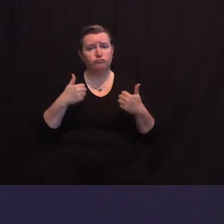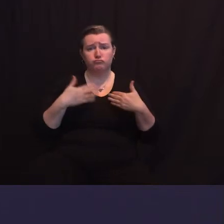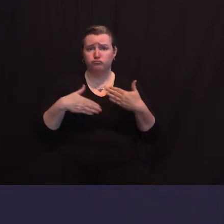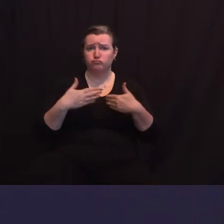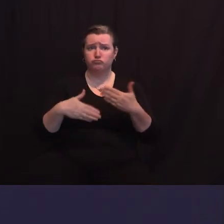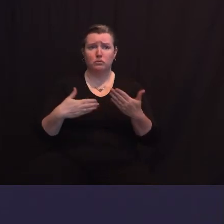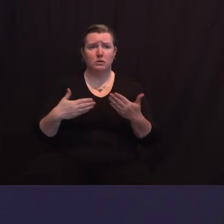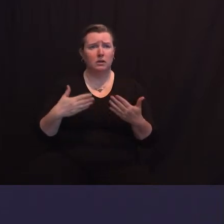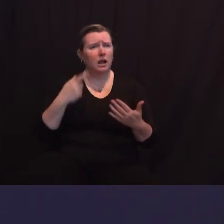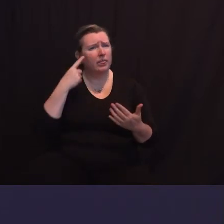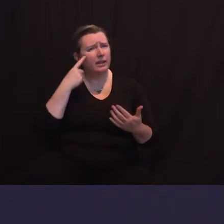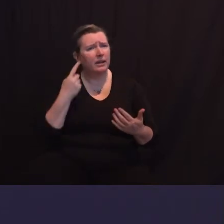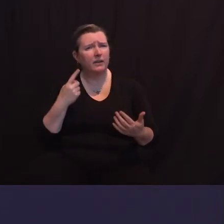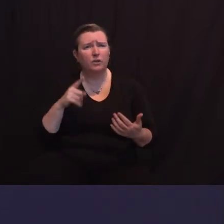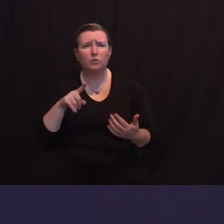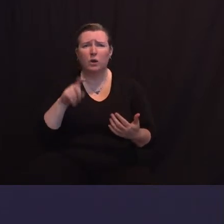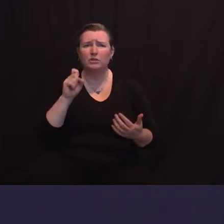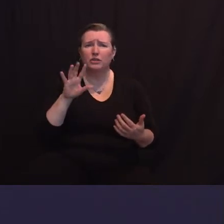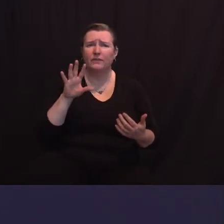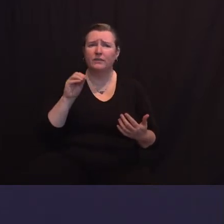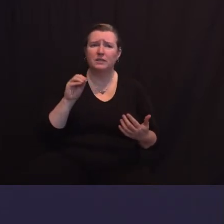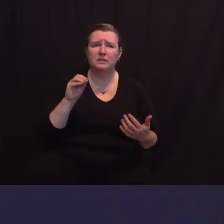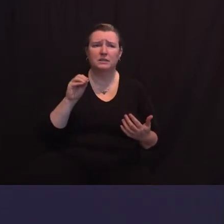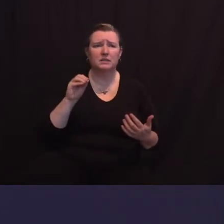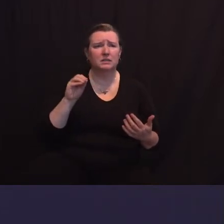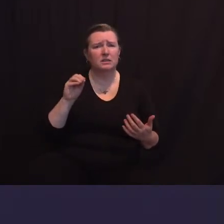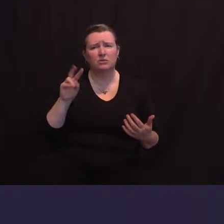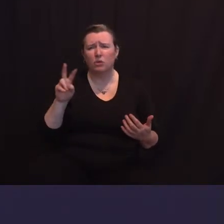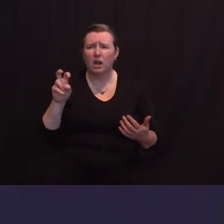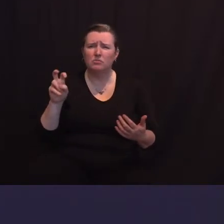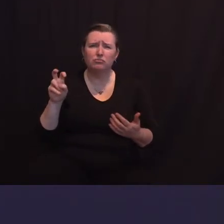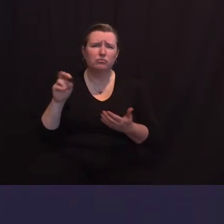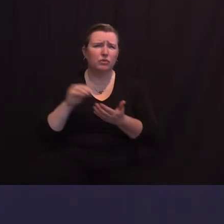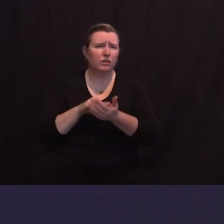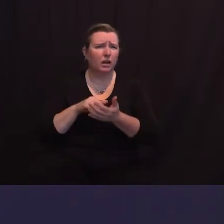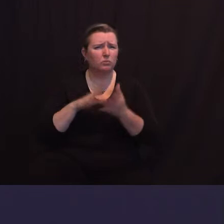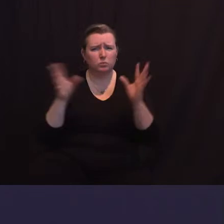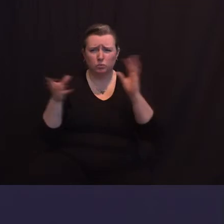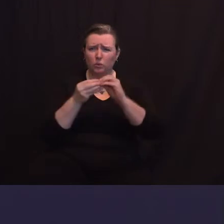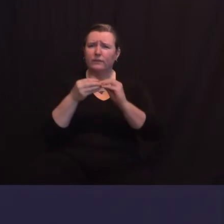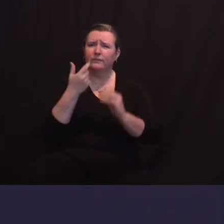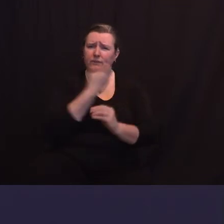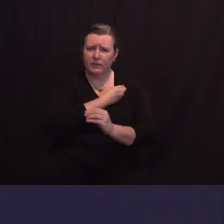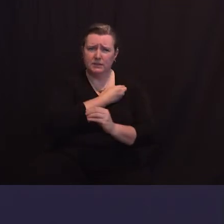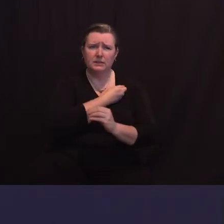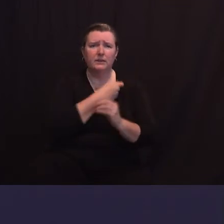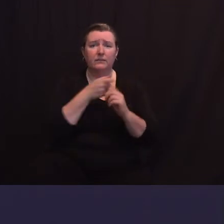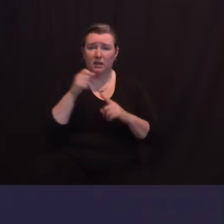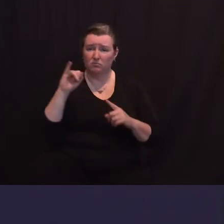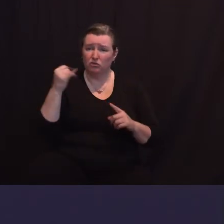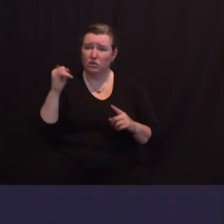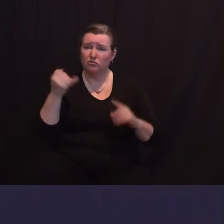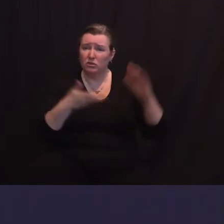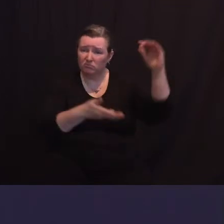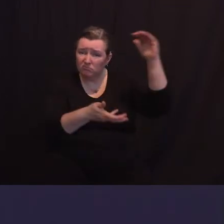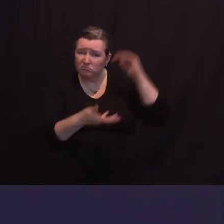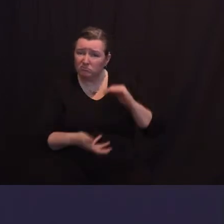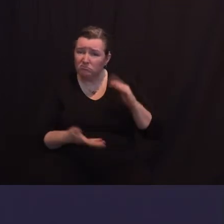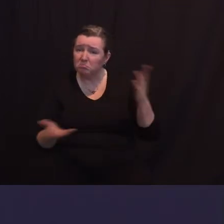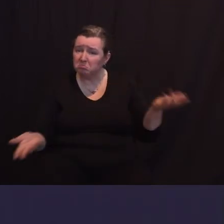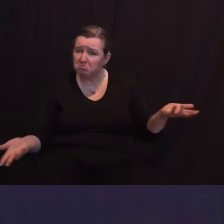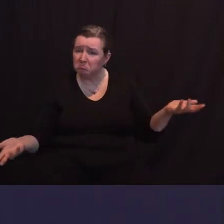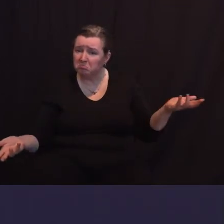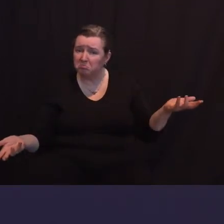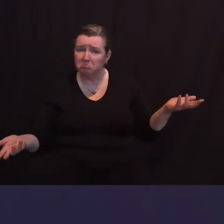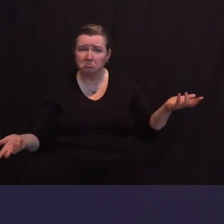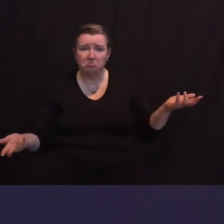150 to 200,000 doses in total of J&J since the beginning, something like that. We've gotten 3 to 4